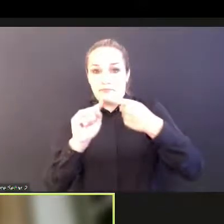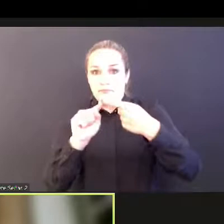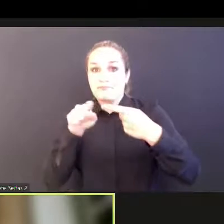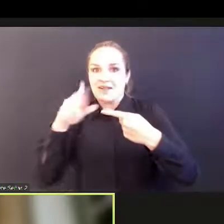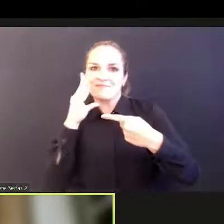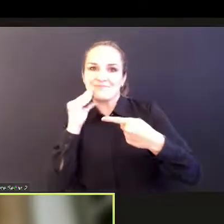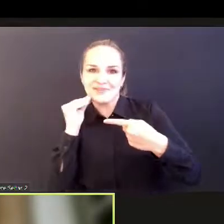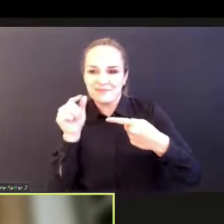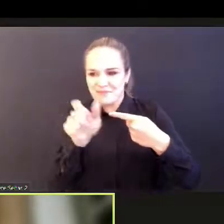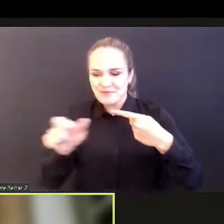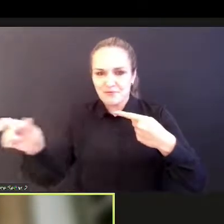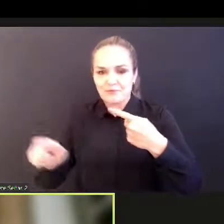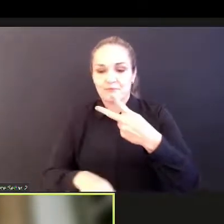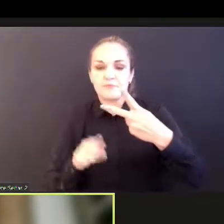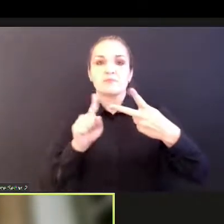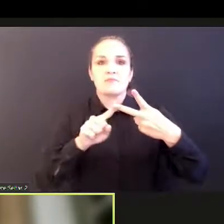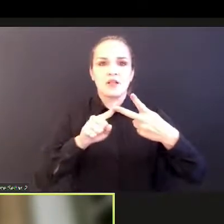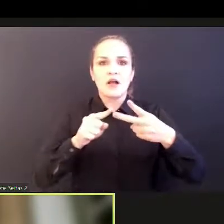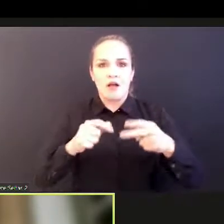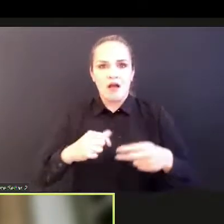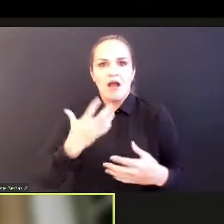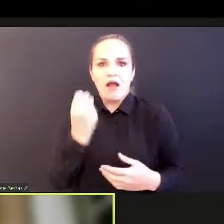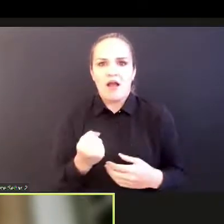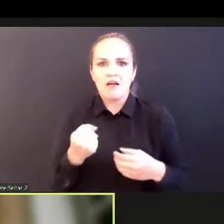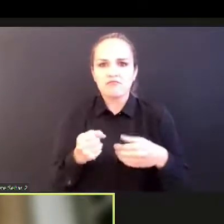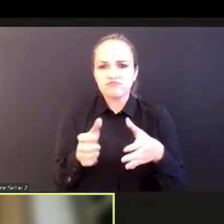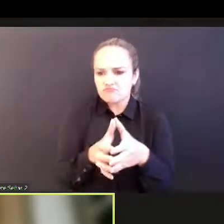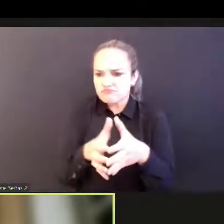digital readiness. Third is the